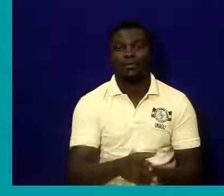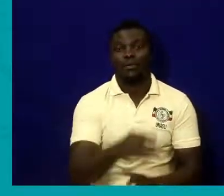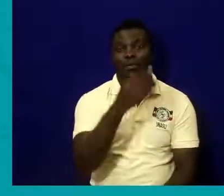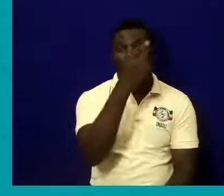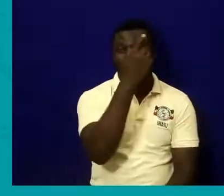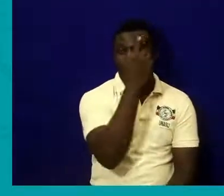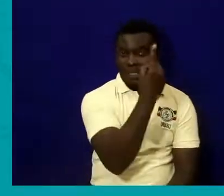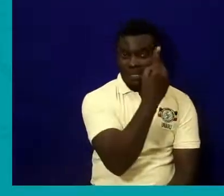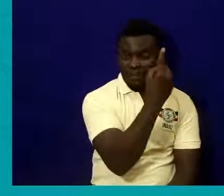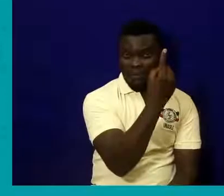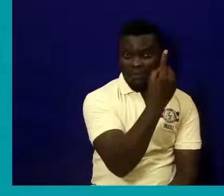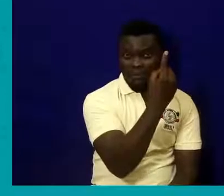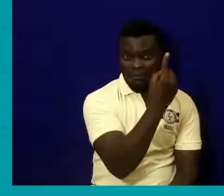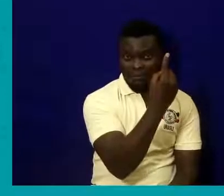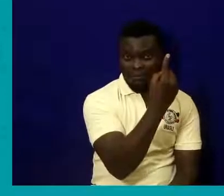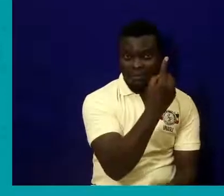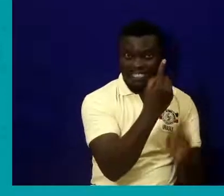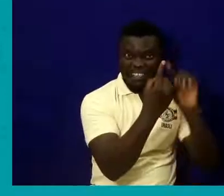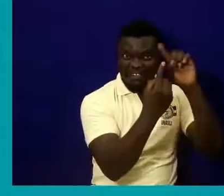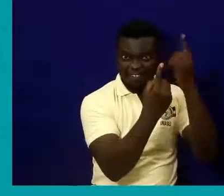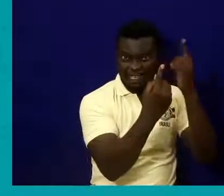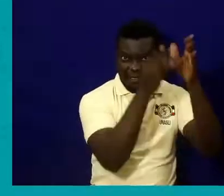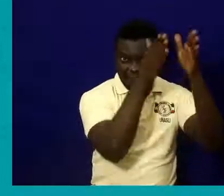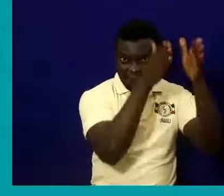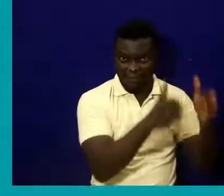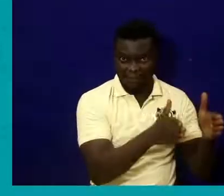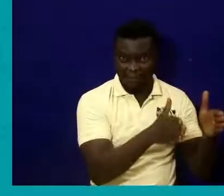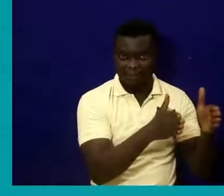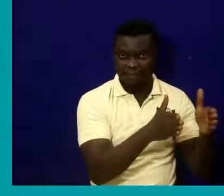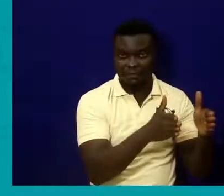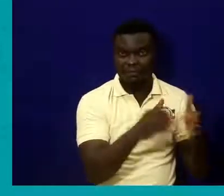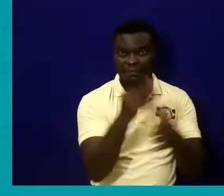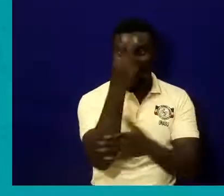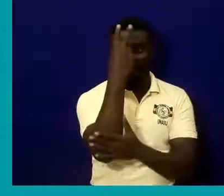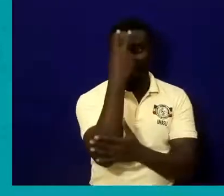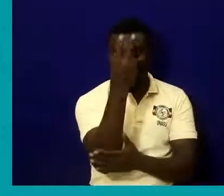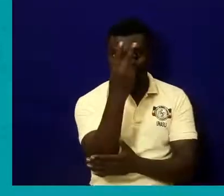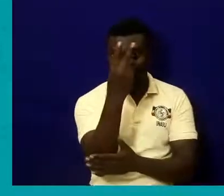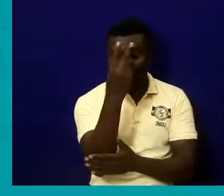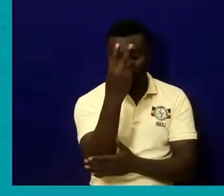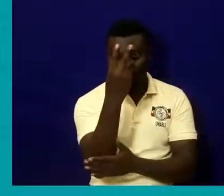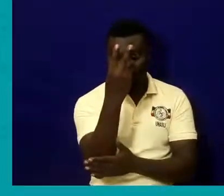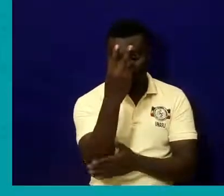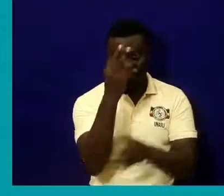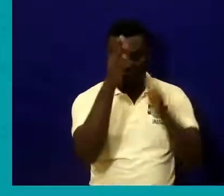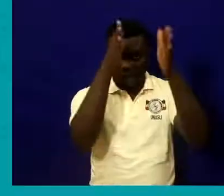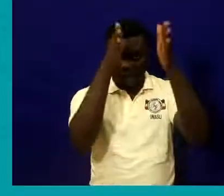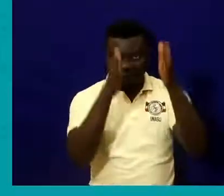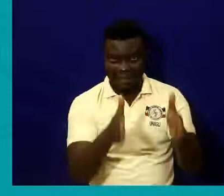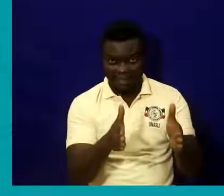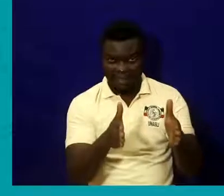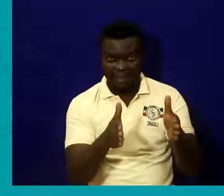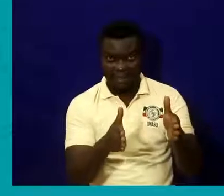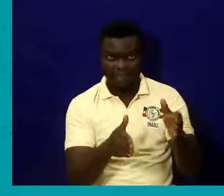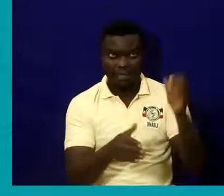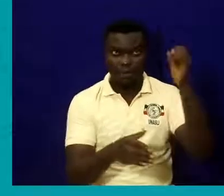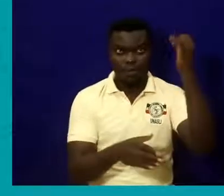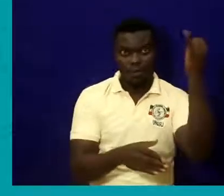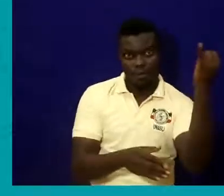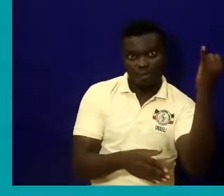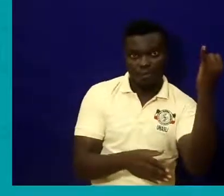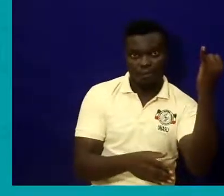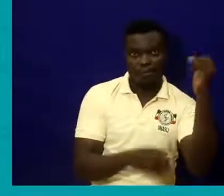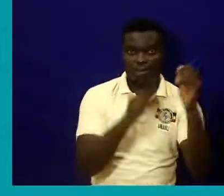One, that's for the first column. Two, for the second column, that's II in